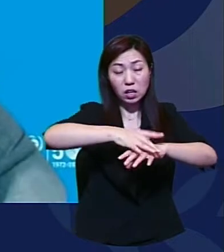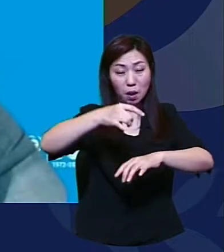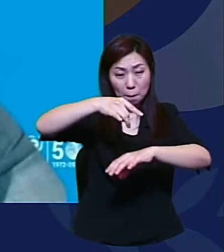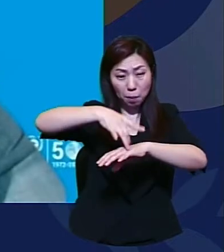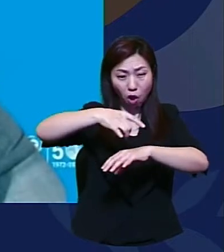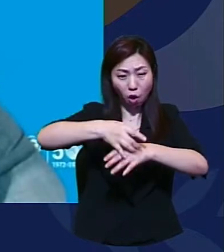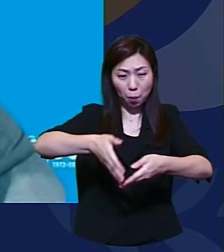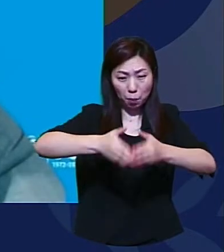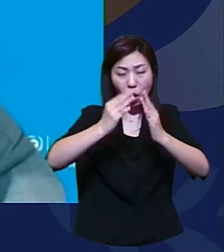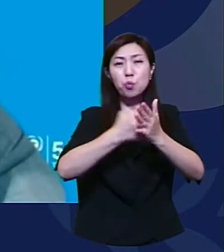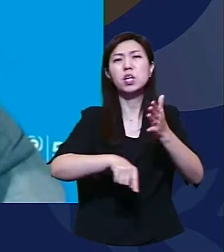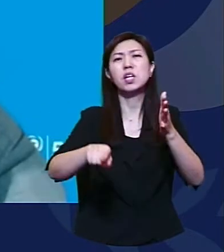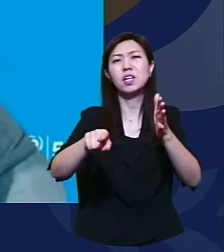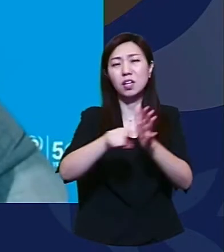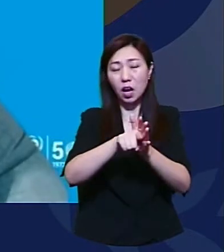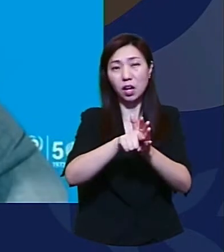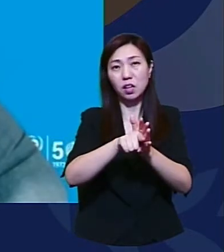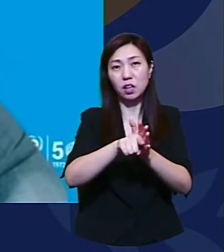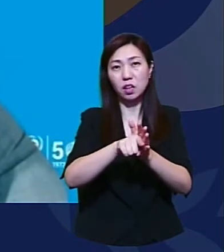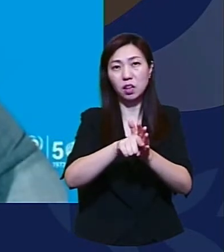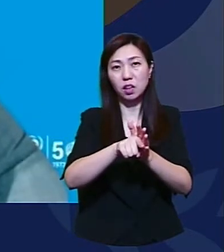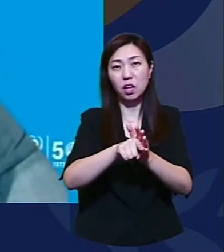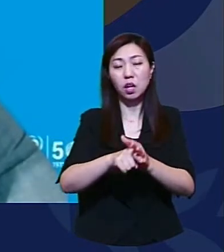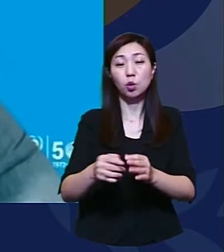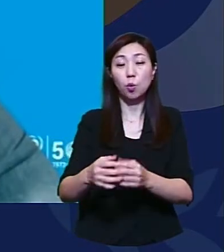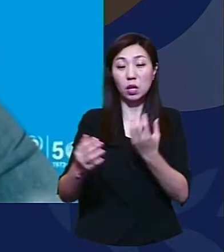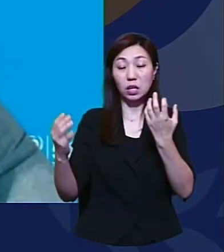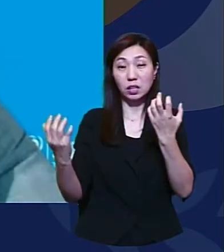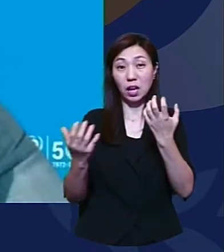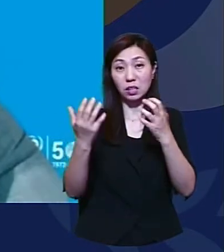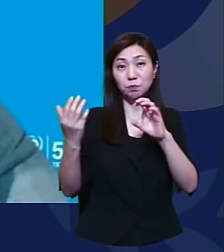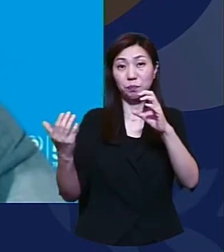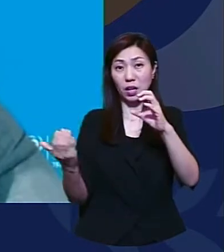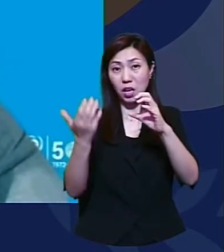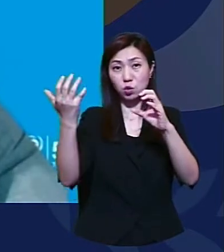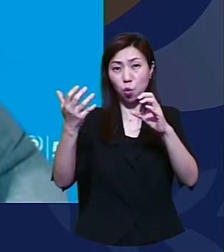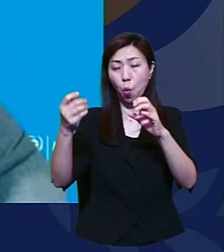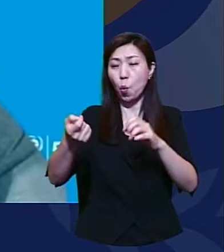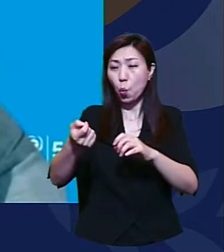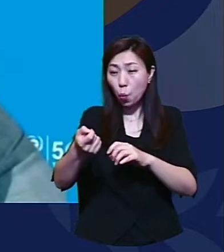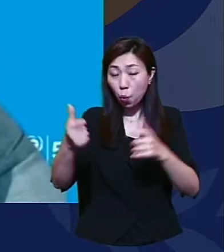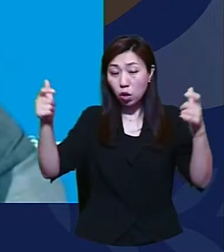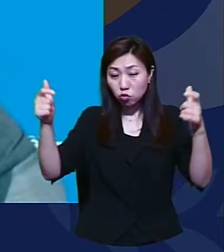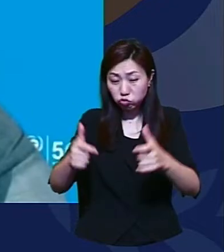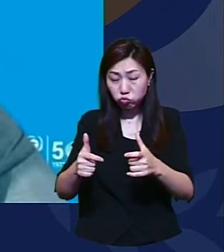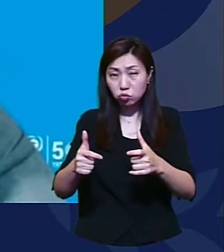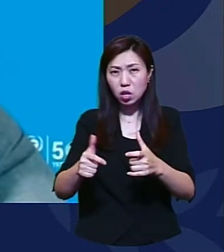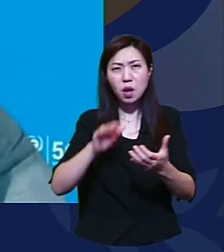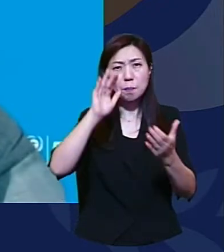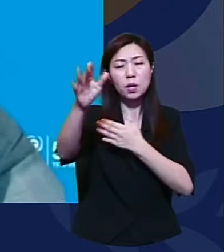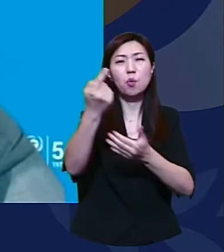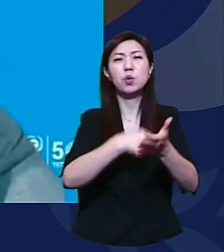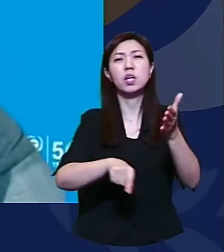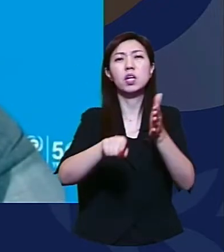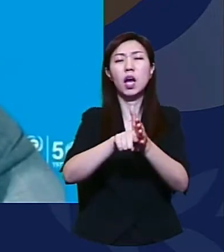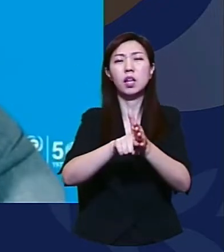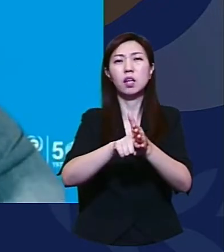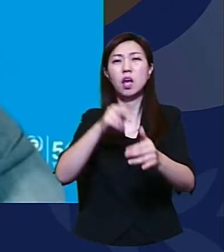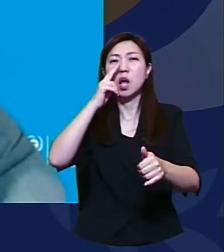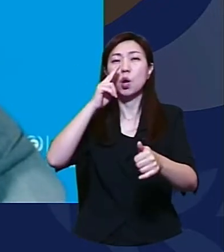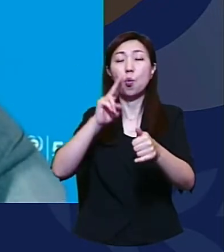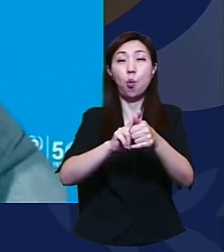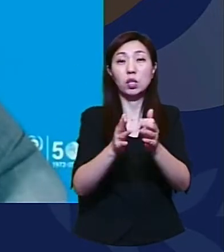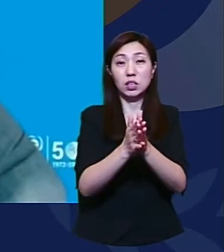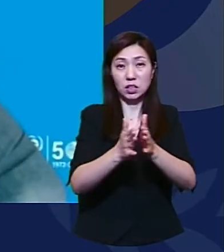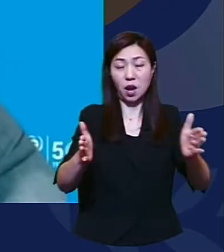climate resilient future. Yet, there is a large gap between these needs and current investment